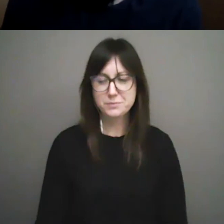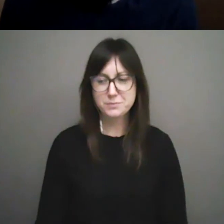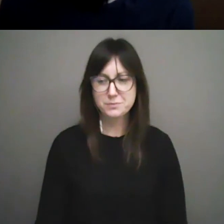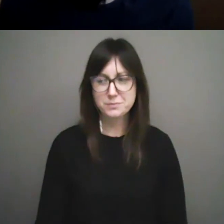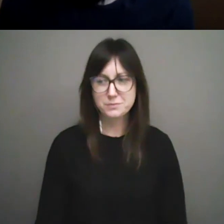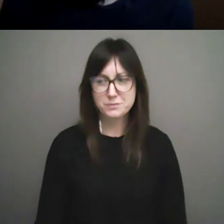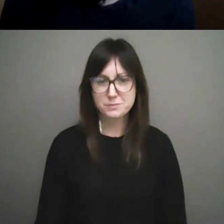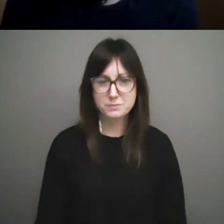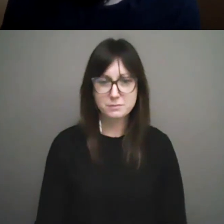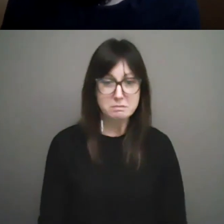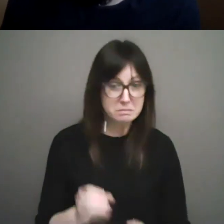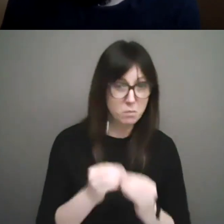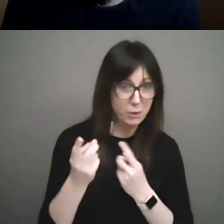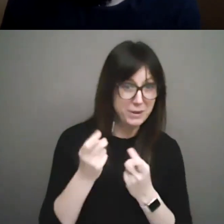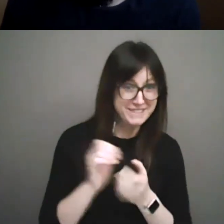See if there's any questions.